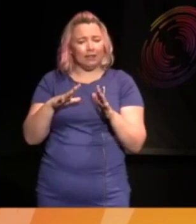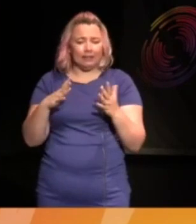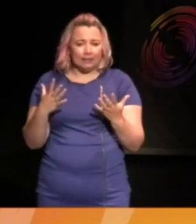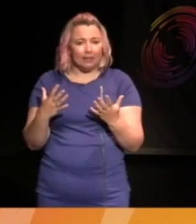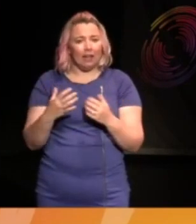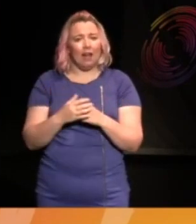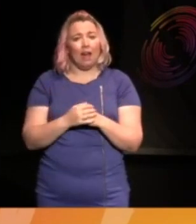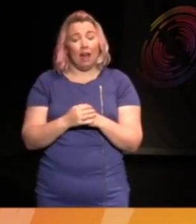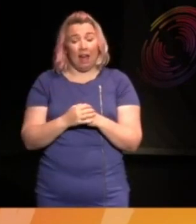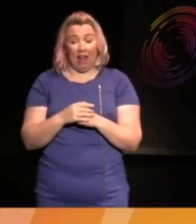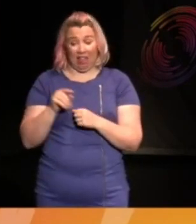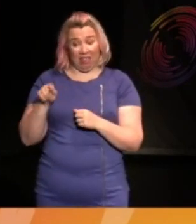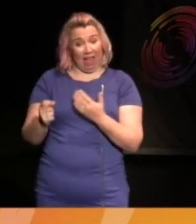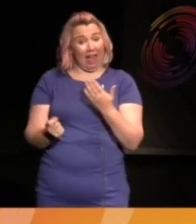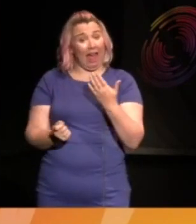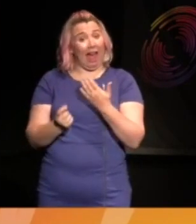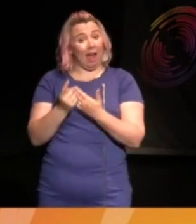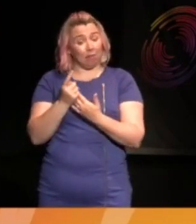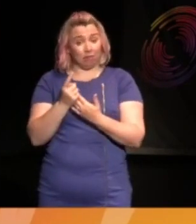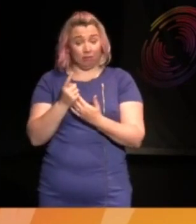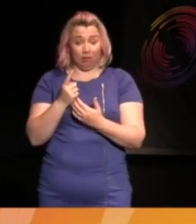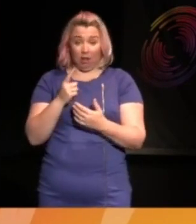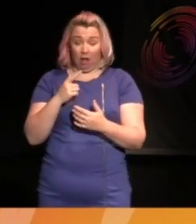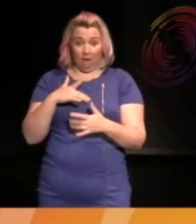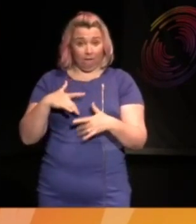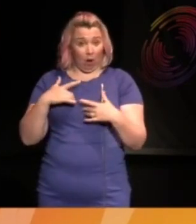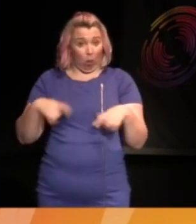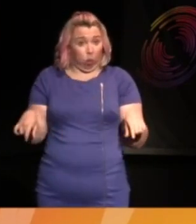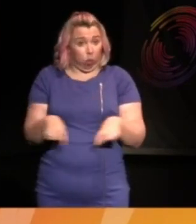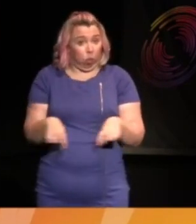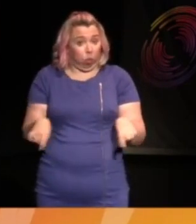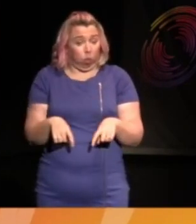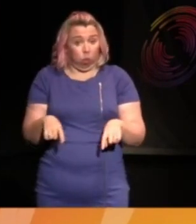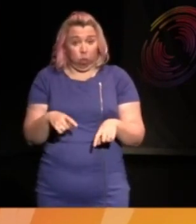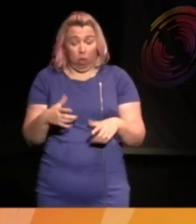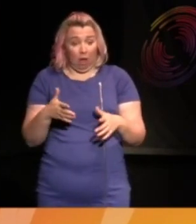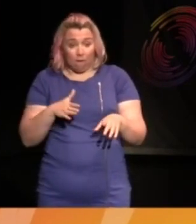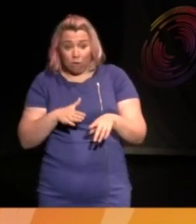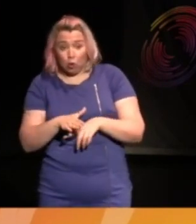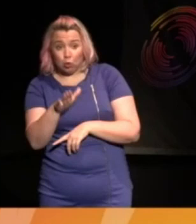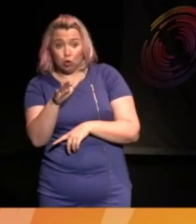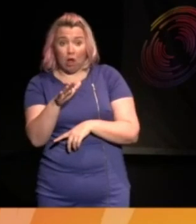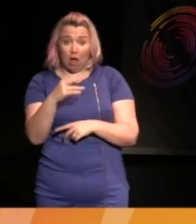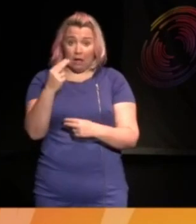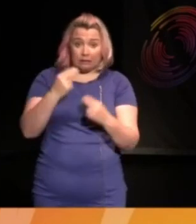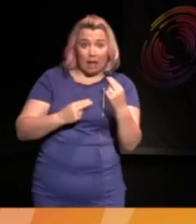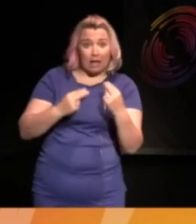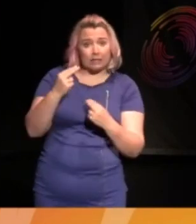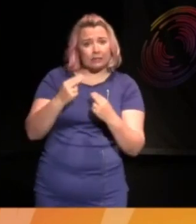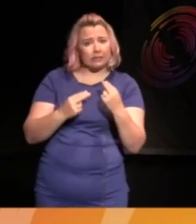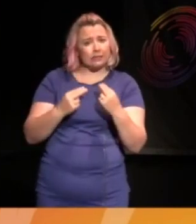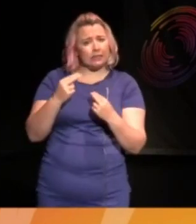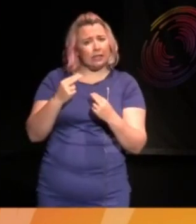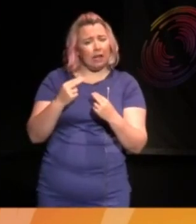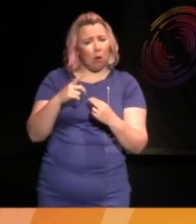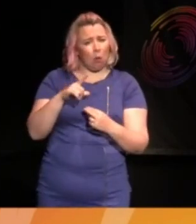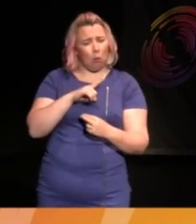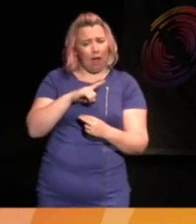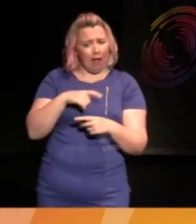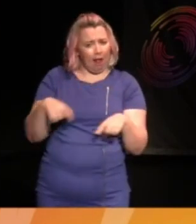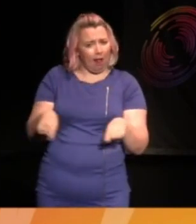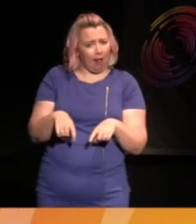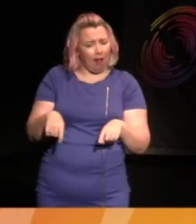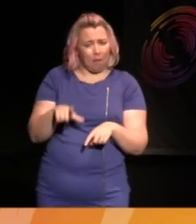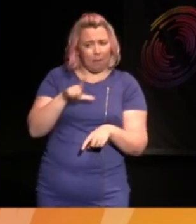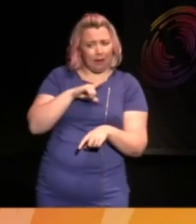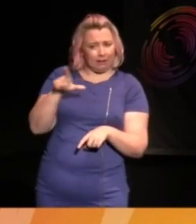many assessments like that to make you terrified of all of them, and the thing is, it's quite a lot of assessments that come back like